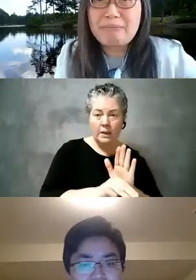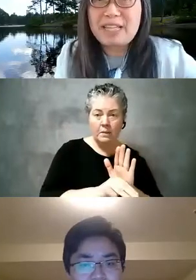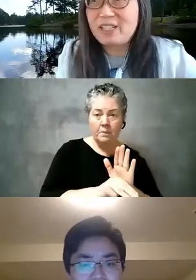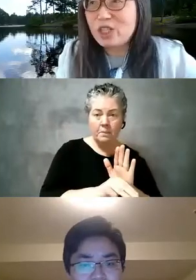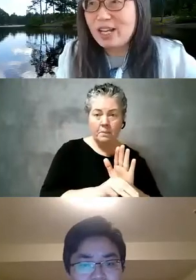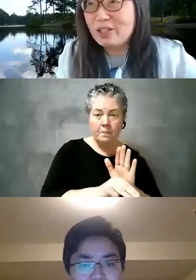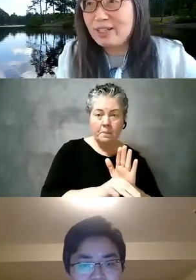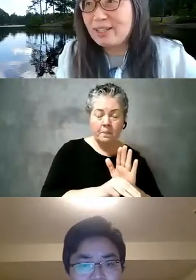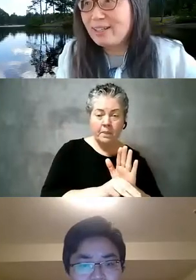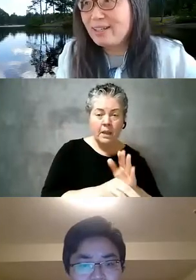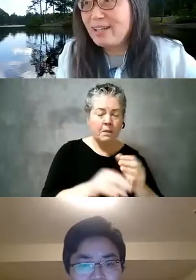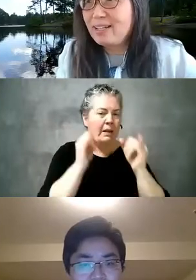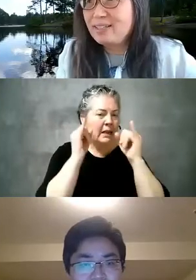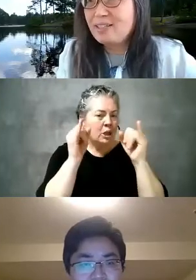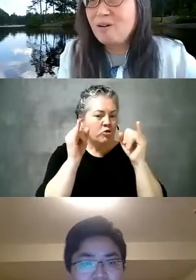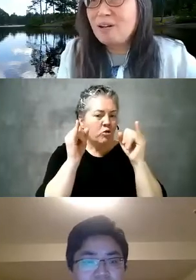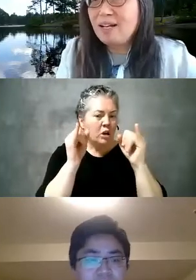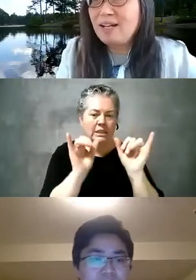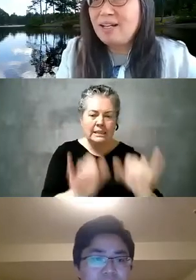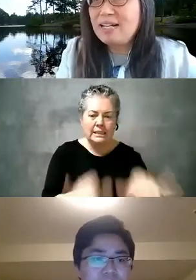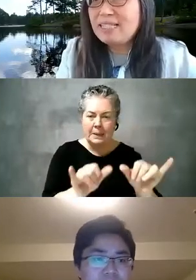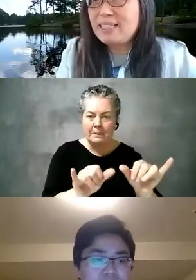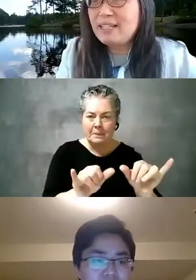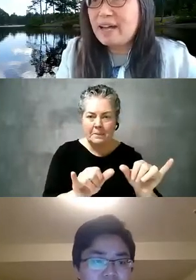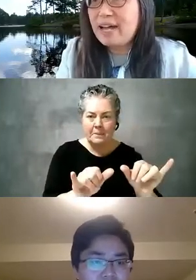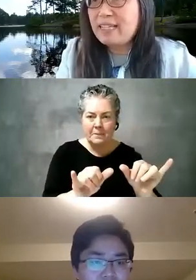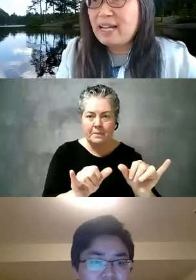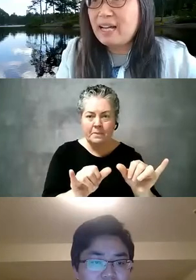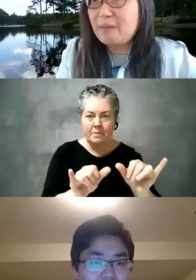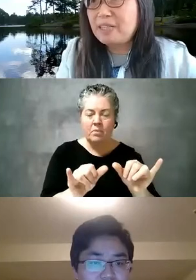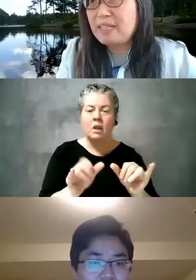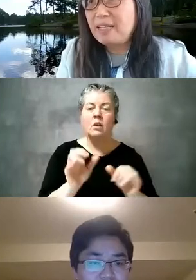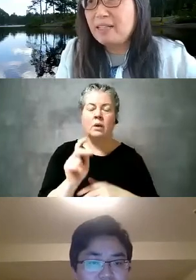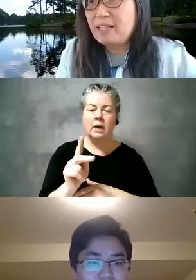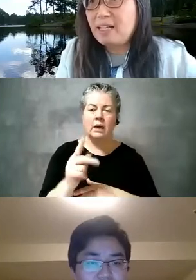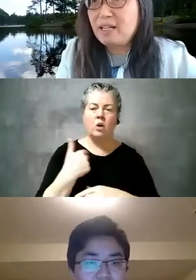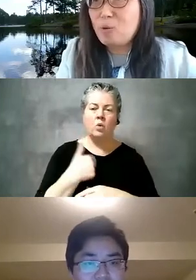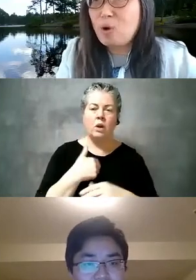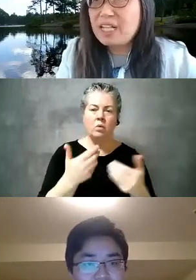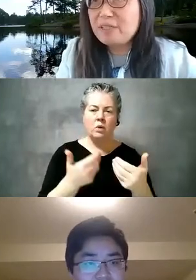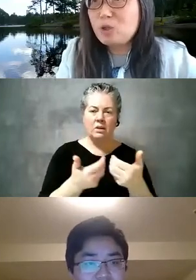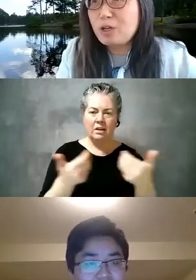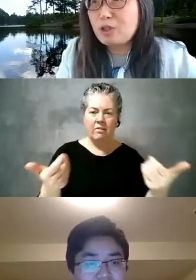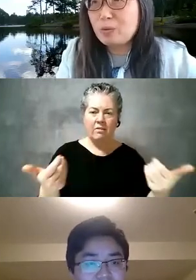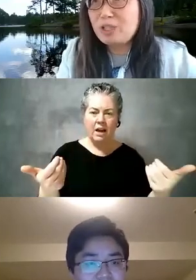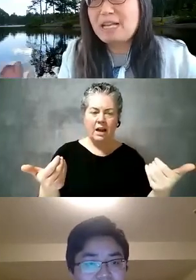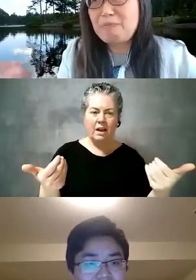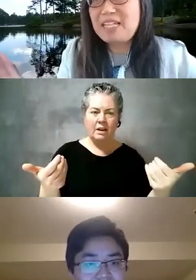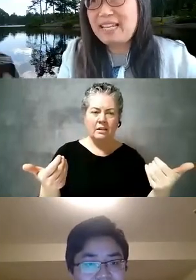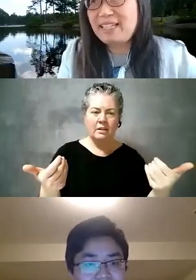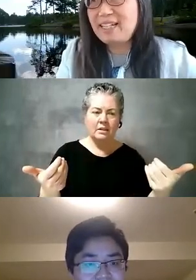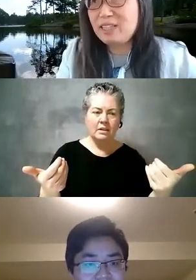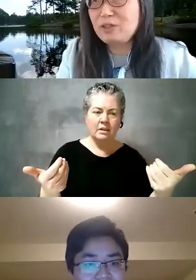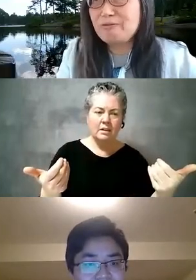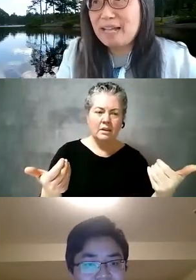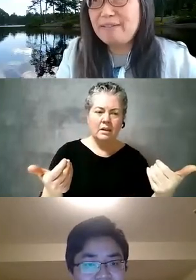instruction remain unchanged. So let's divide the qualitative instruction, which is our mediator, into 5